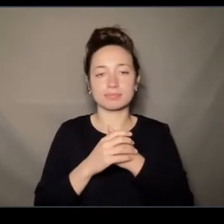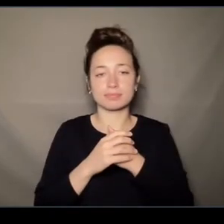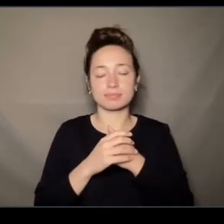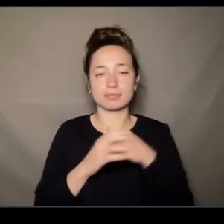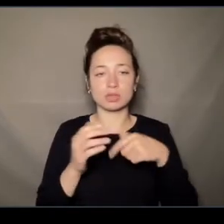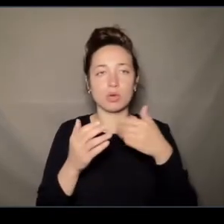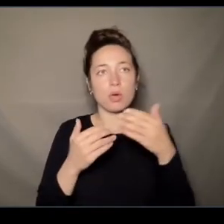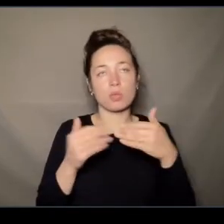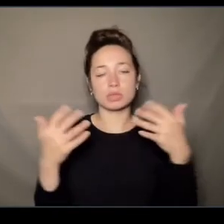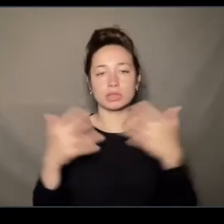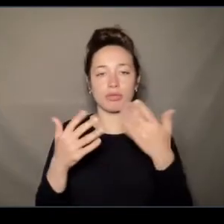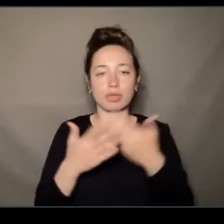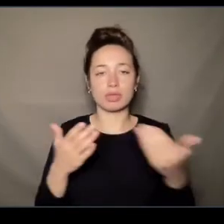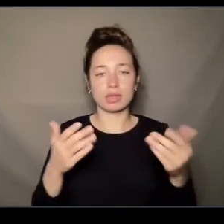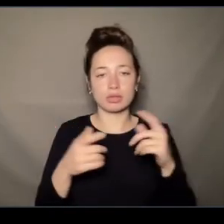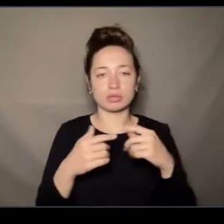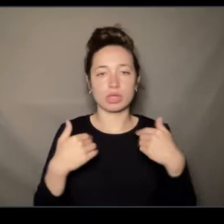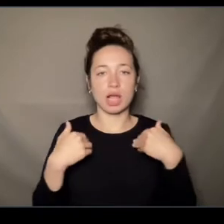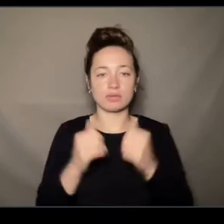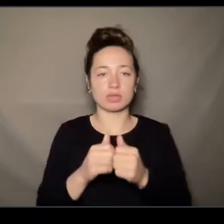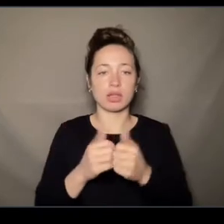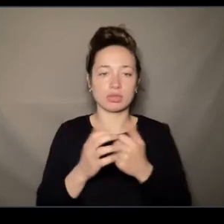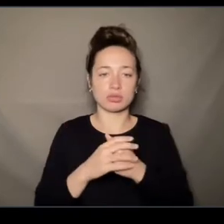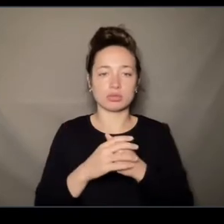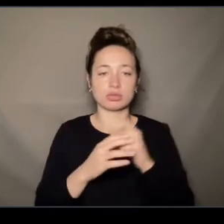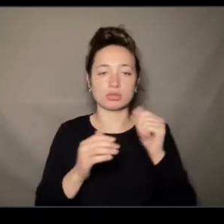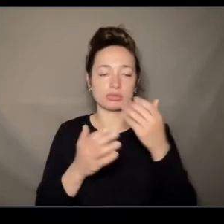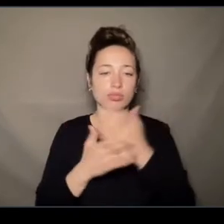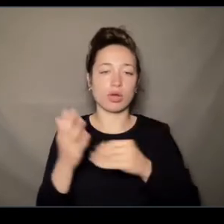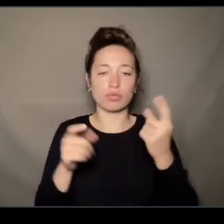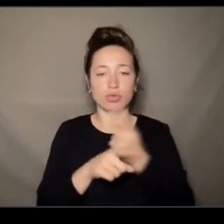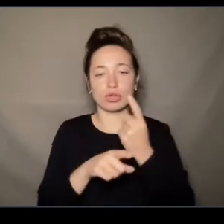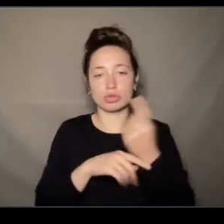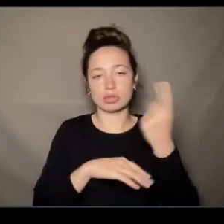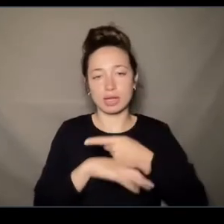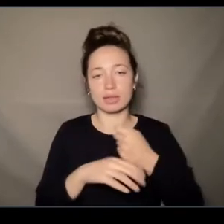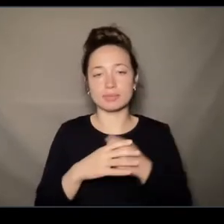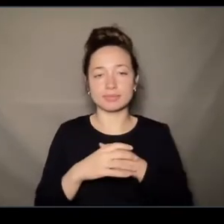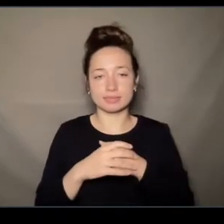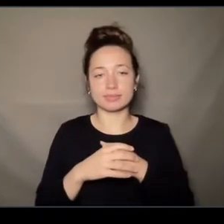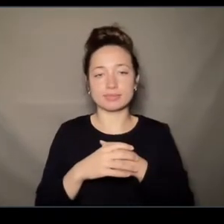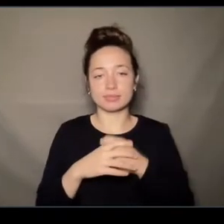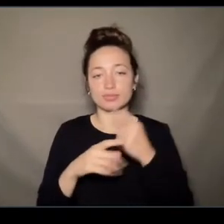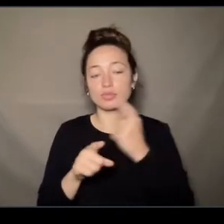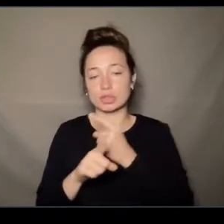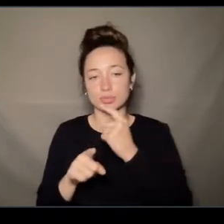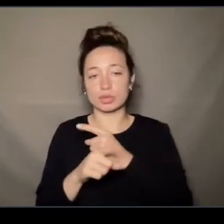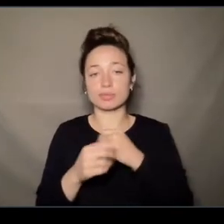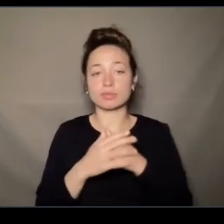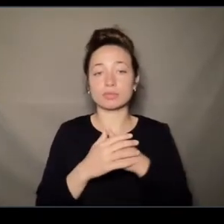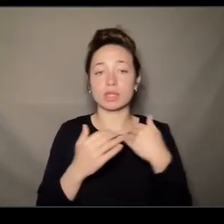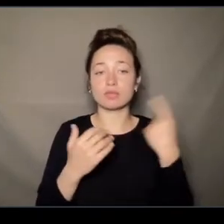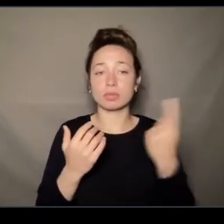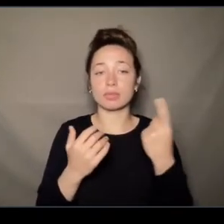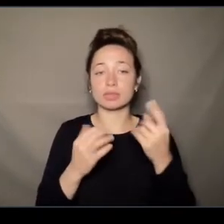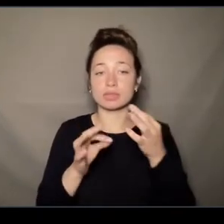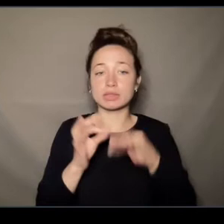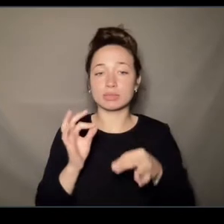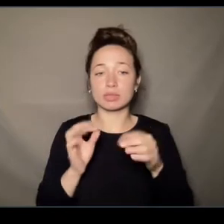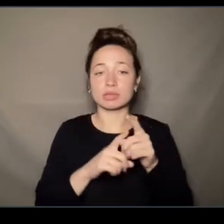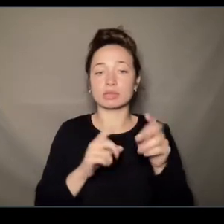this almost like scary thing to have together. It can be just a part of a regular day. Right. And